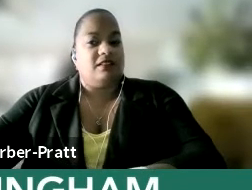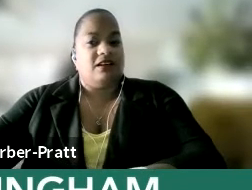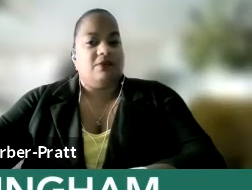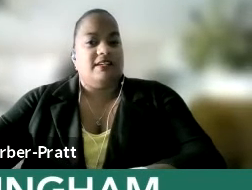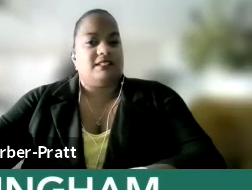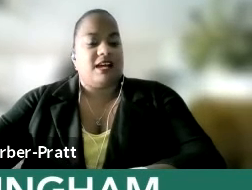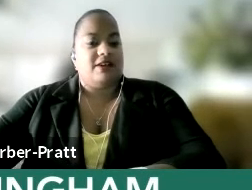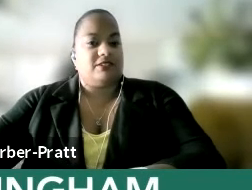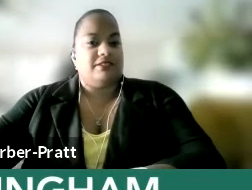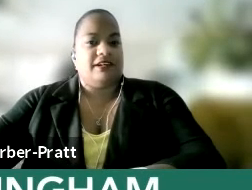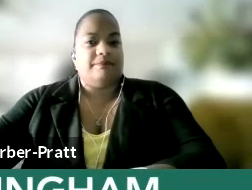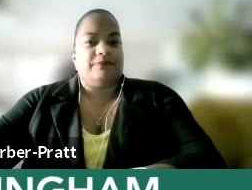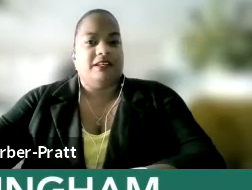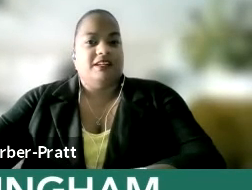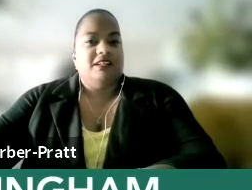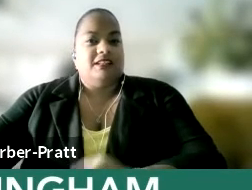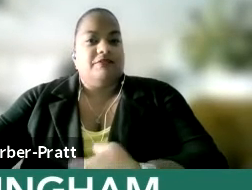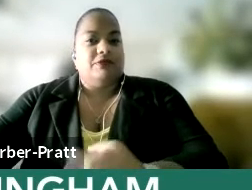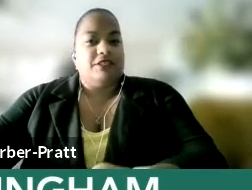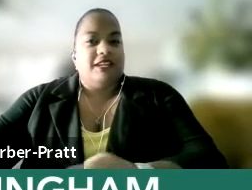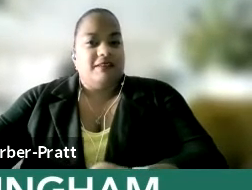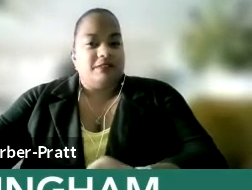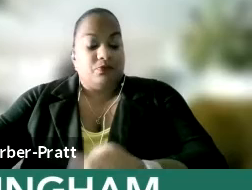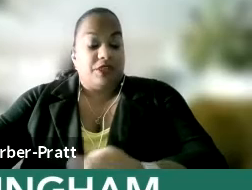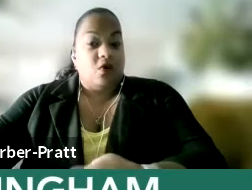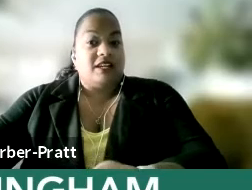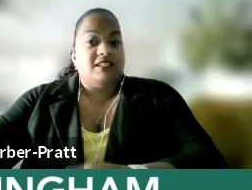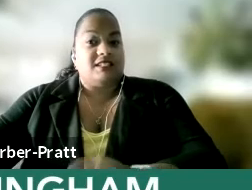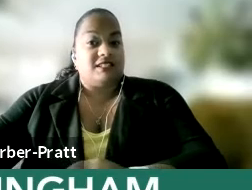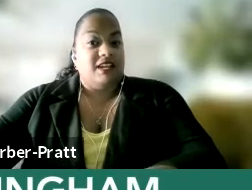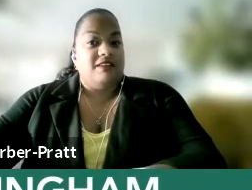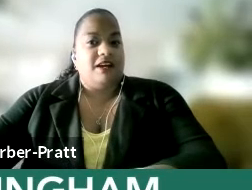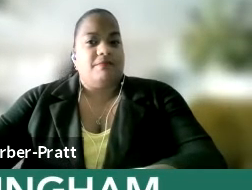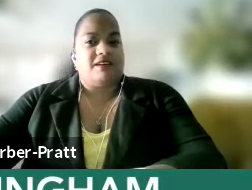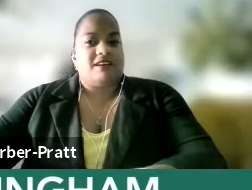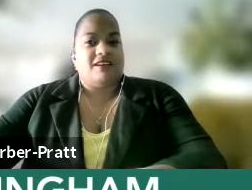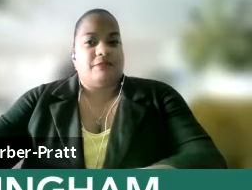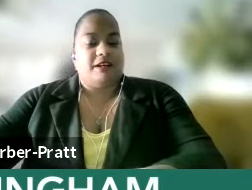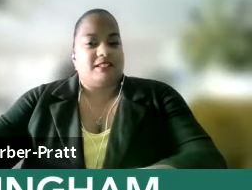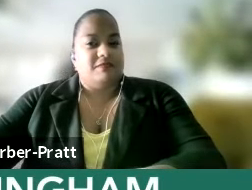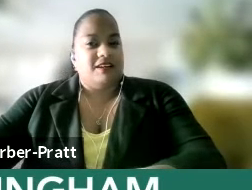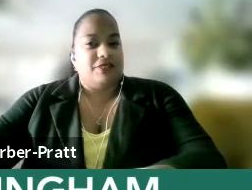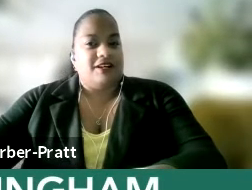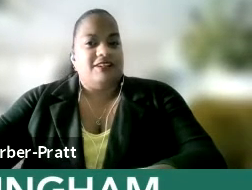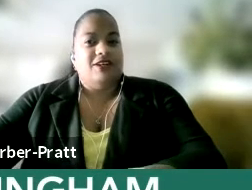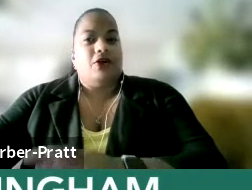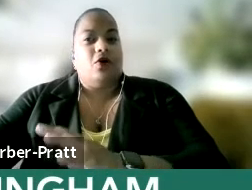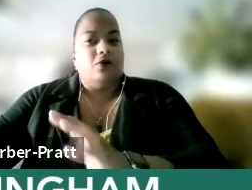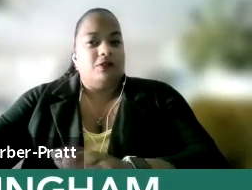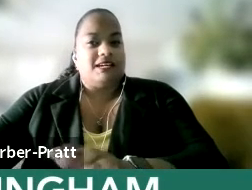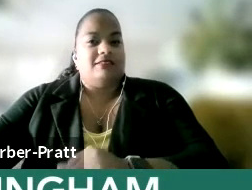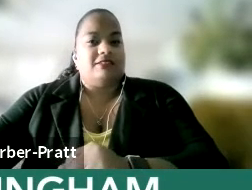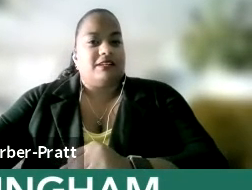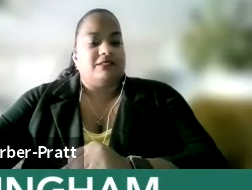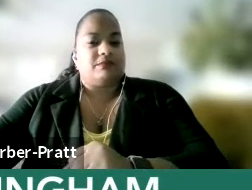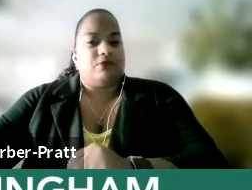a long, long way since I was growing up. Living within walking distance of the 8-mile marker of the Boston Marathon, the